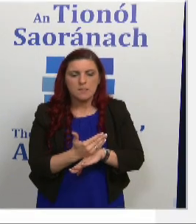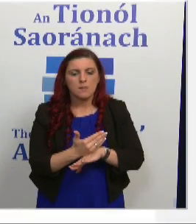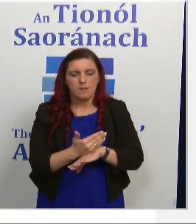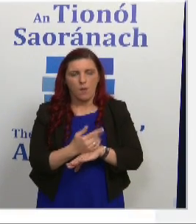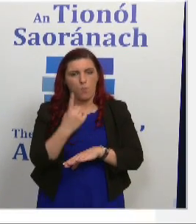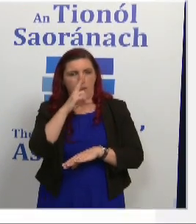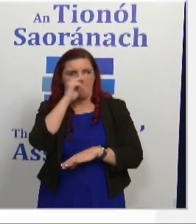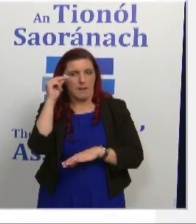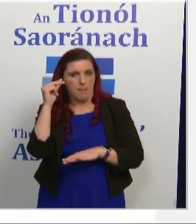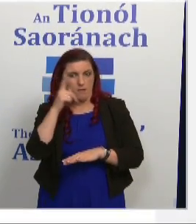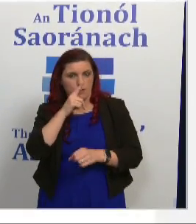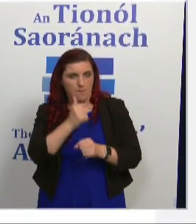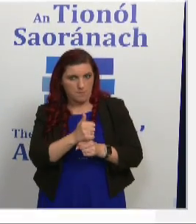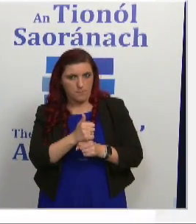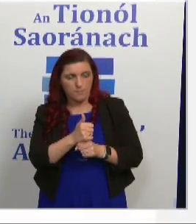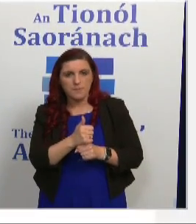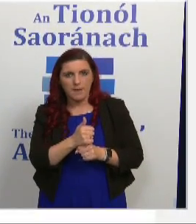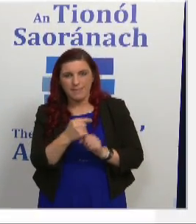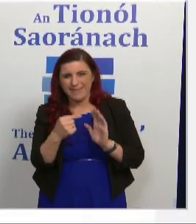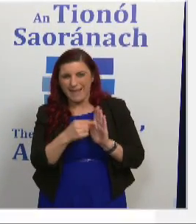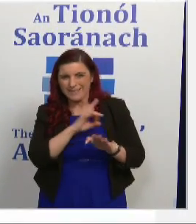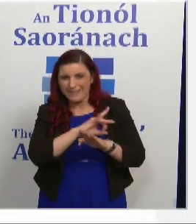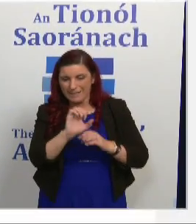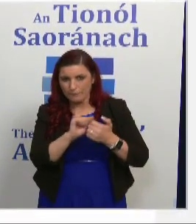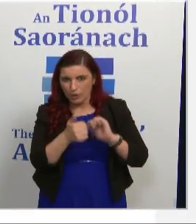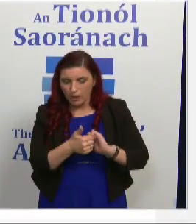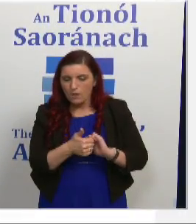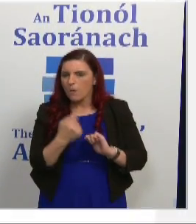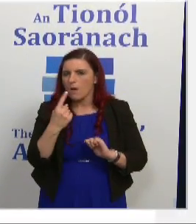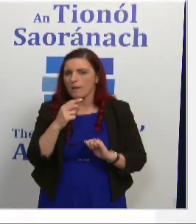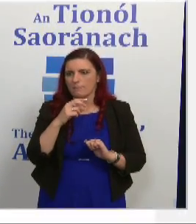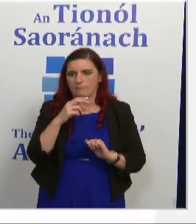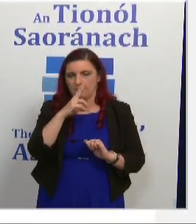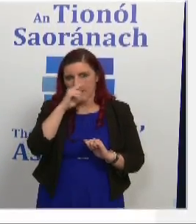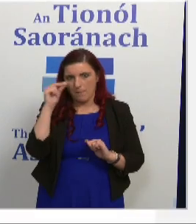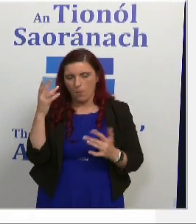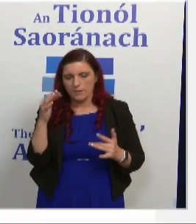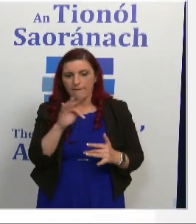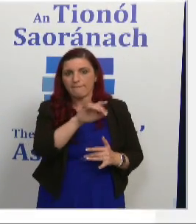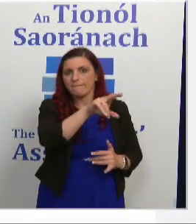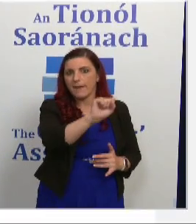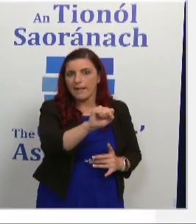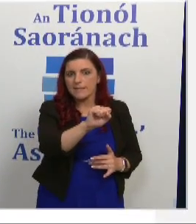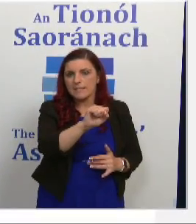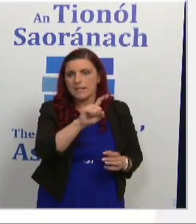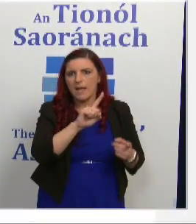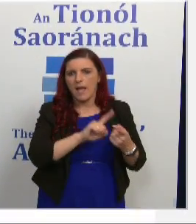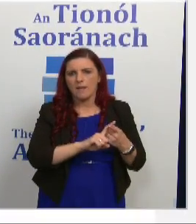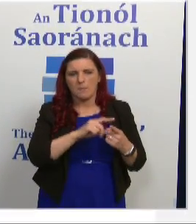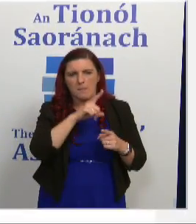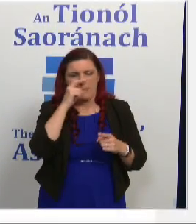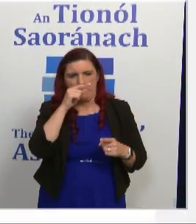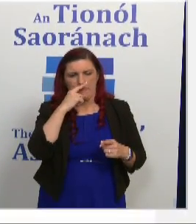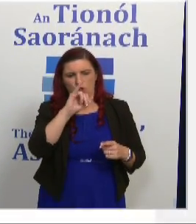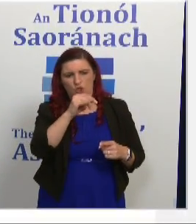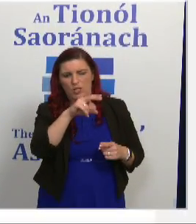I give when I talk about that type of change, I don't know if there's anybody here from Finglas and James, there's a place called Jamestown Road.